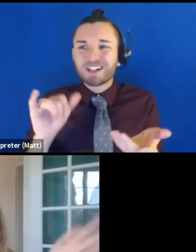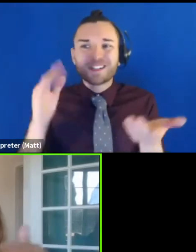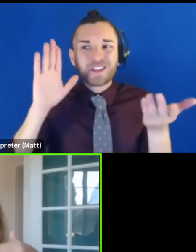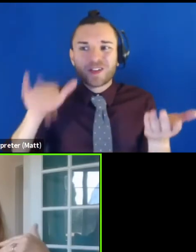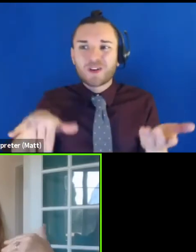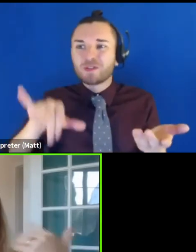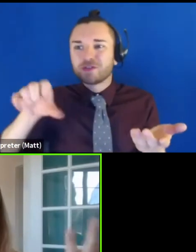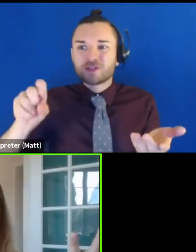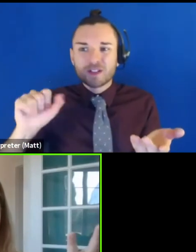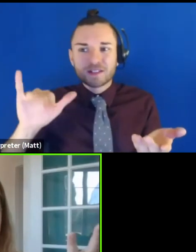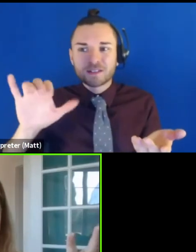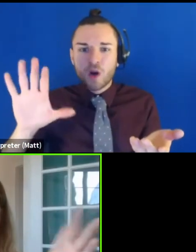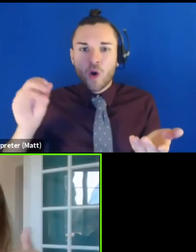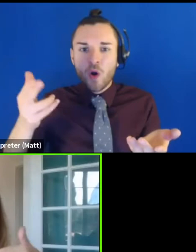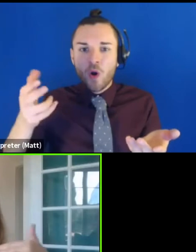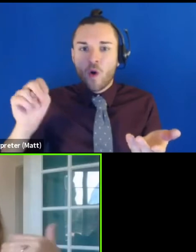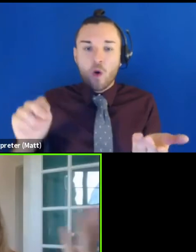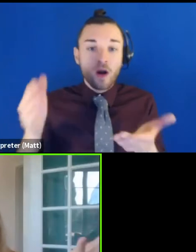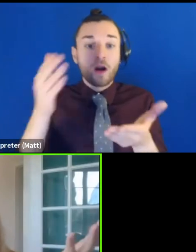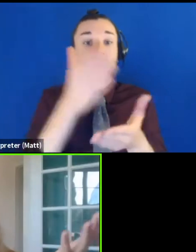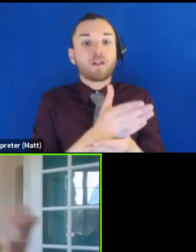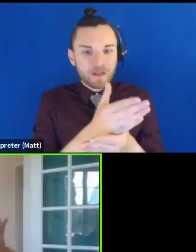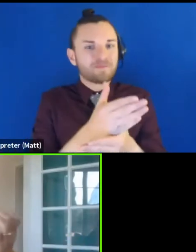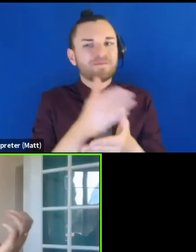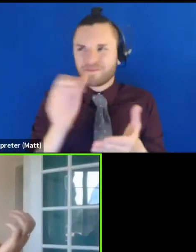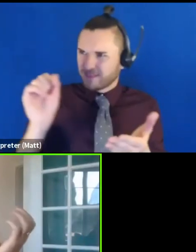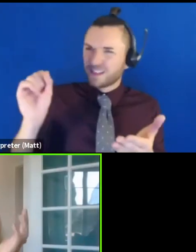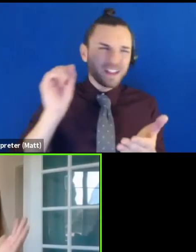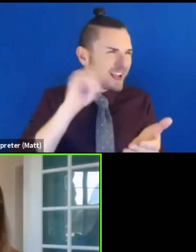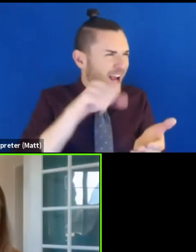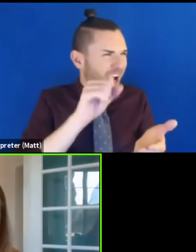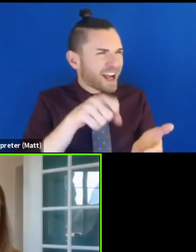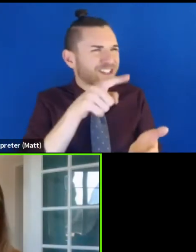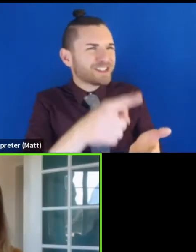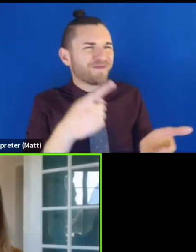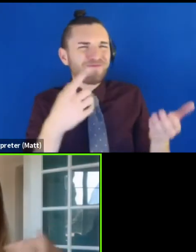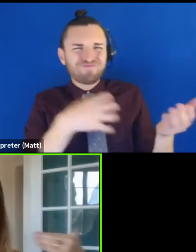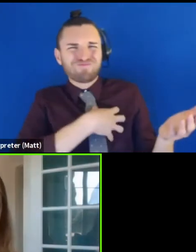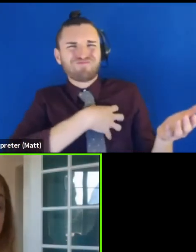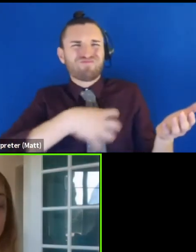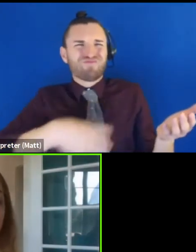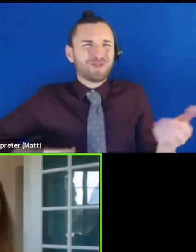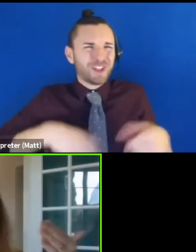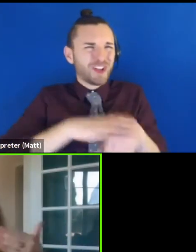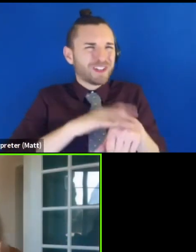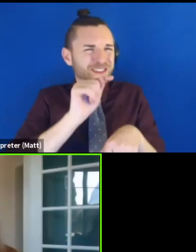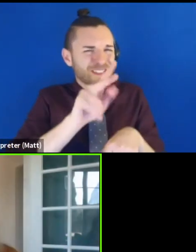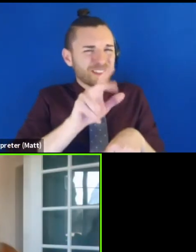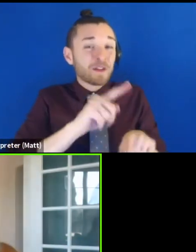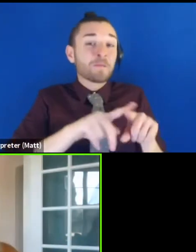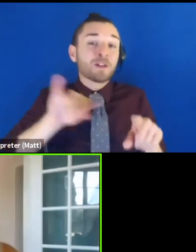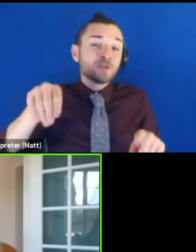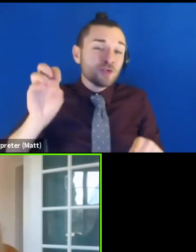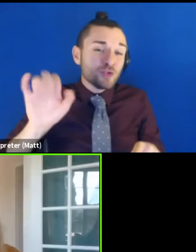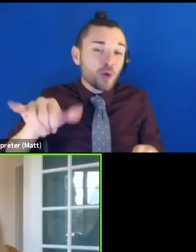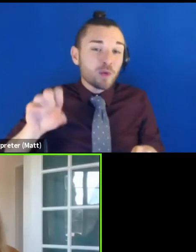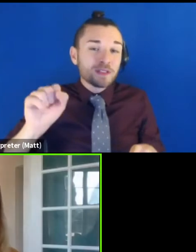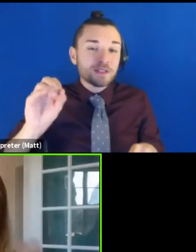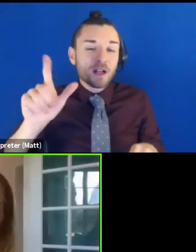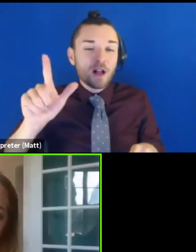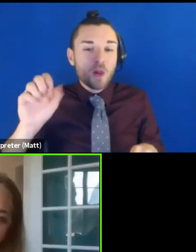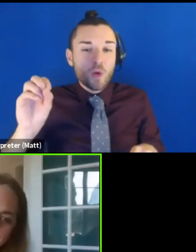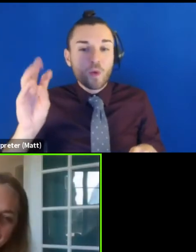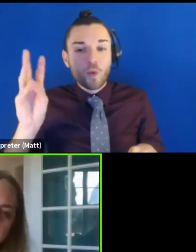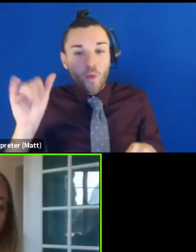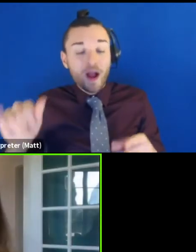making shows. She's royalty. I mean, she's TV royalty in her family. But with Joey Soloway and Lena, they come from my world, which